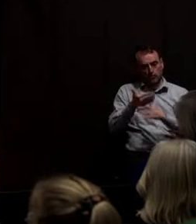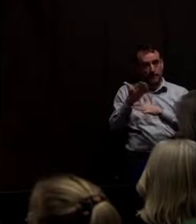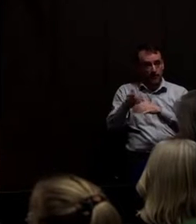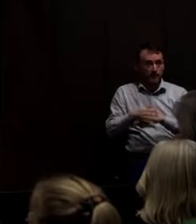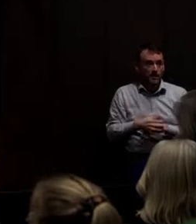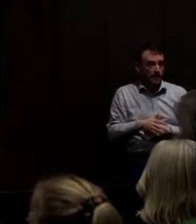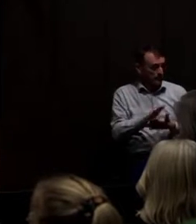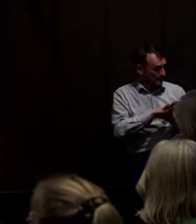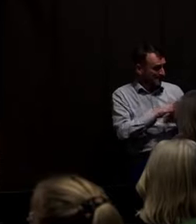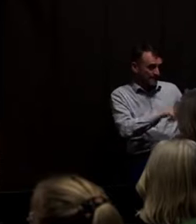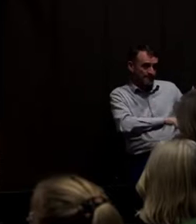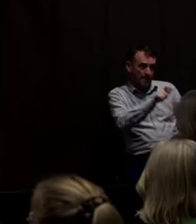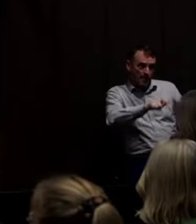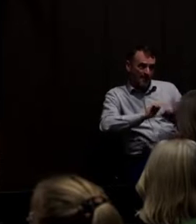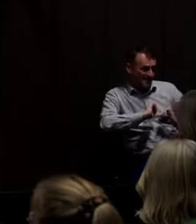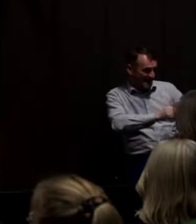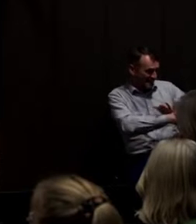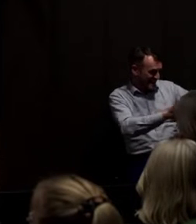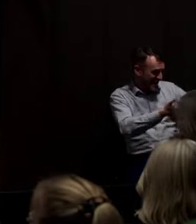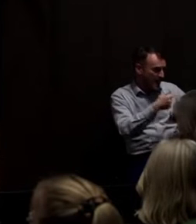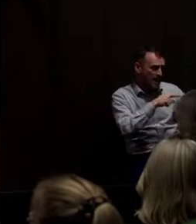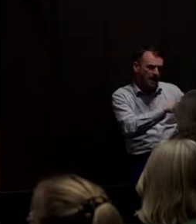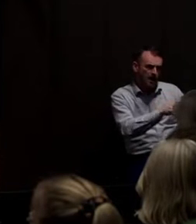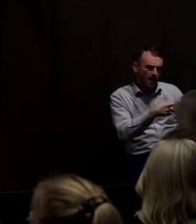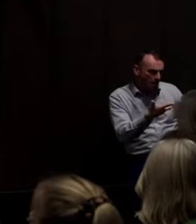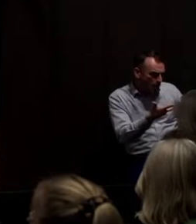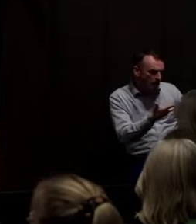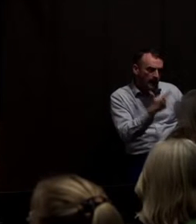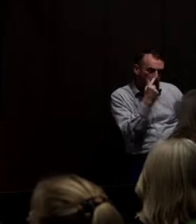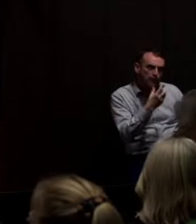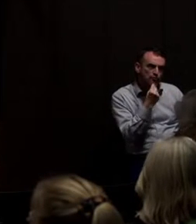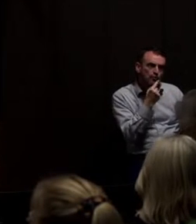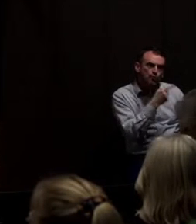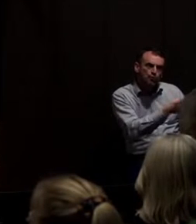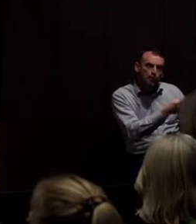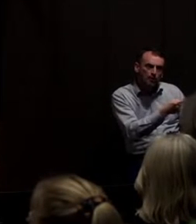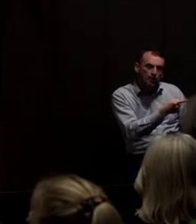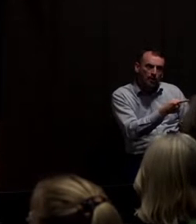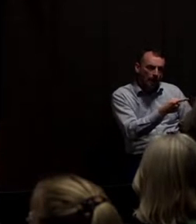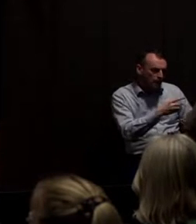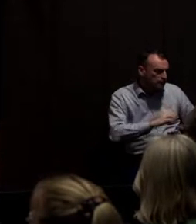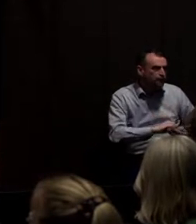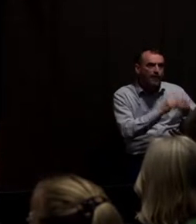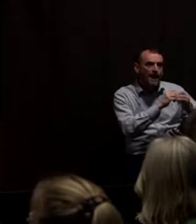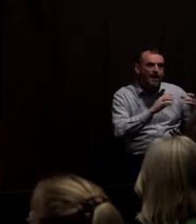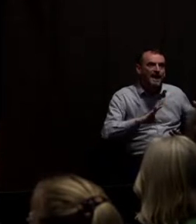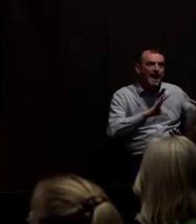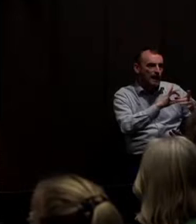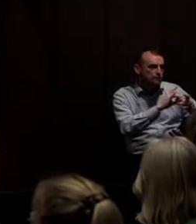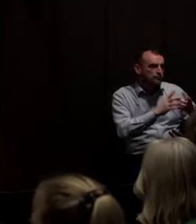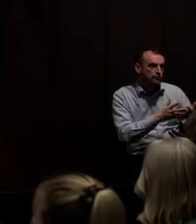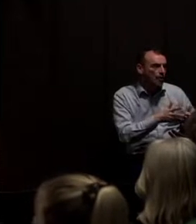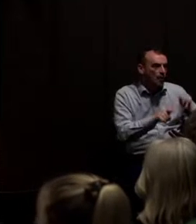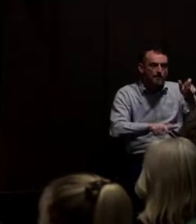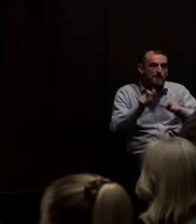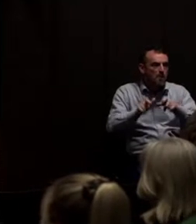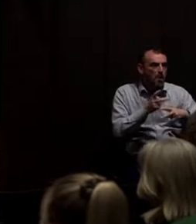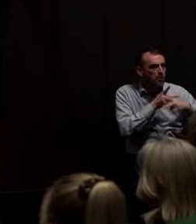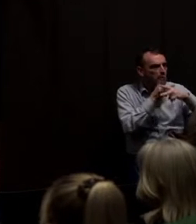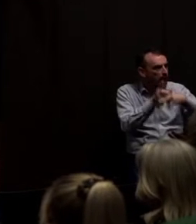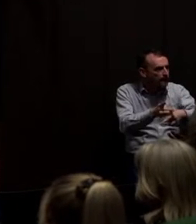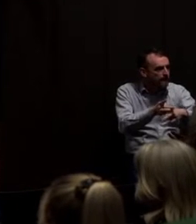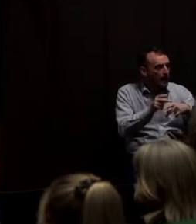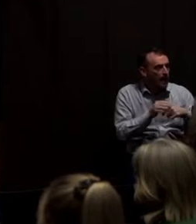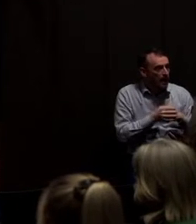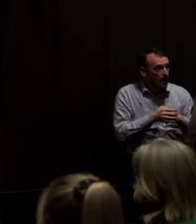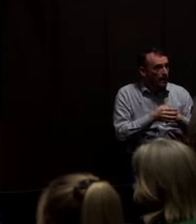skills that we can use for all these kind of making connections and looking after people, and not just as